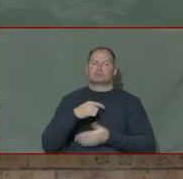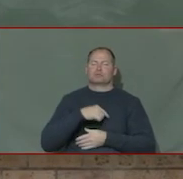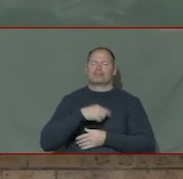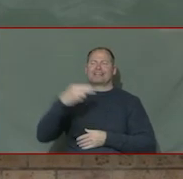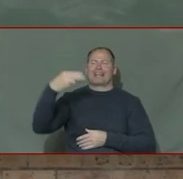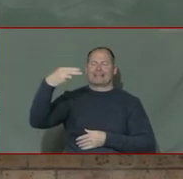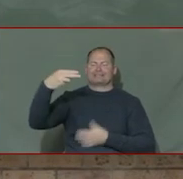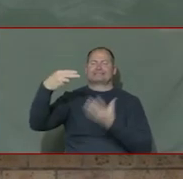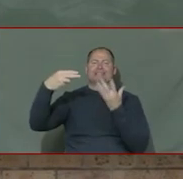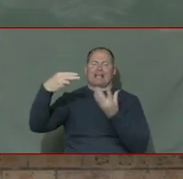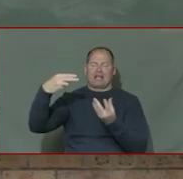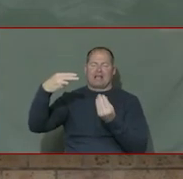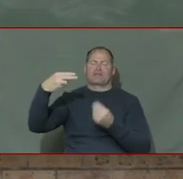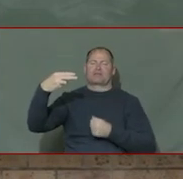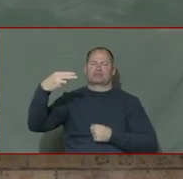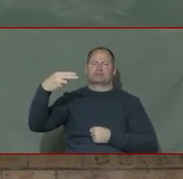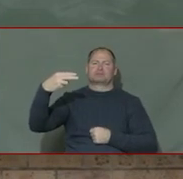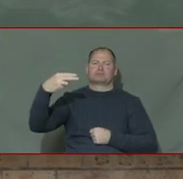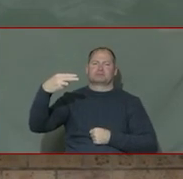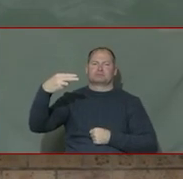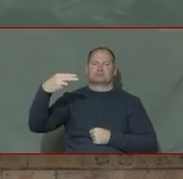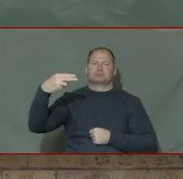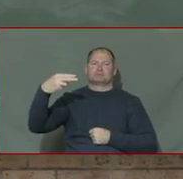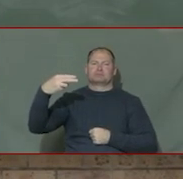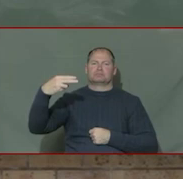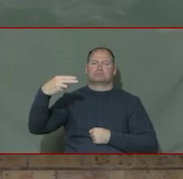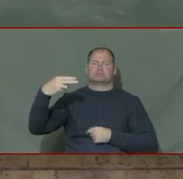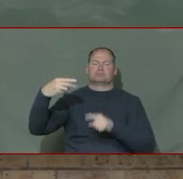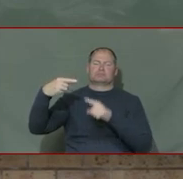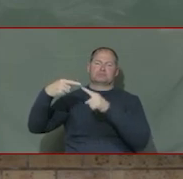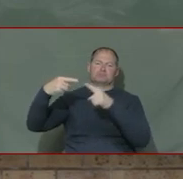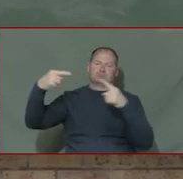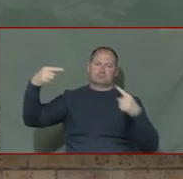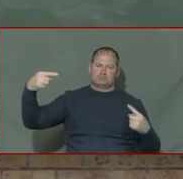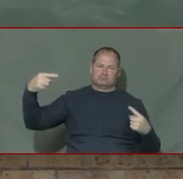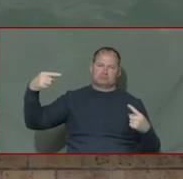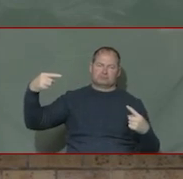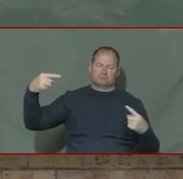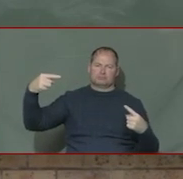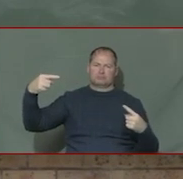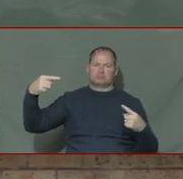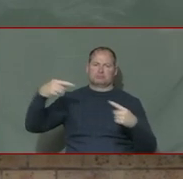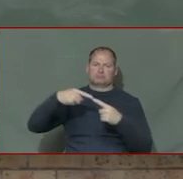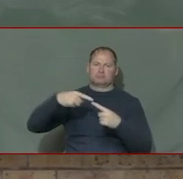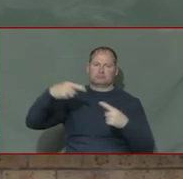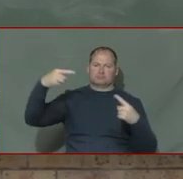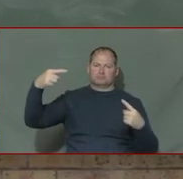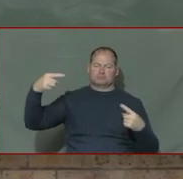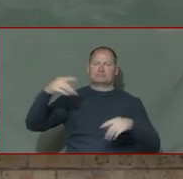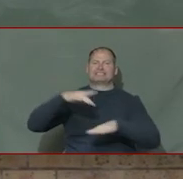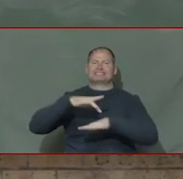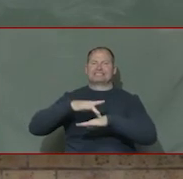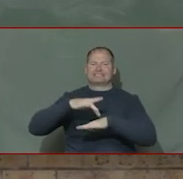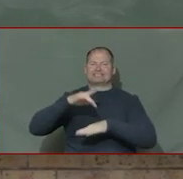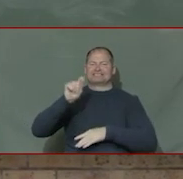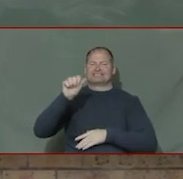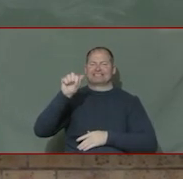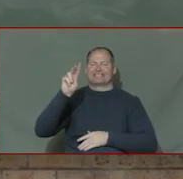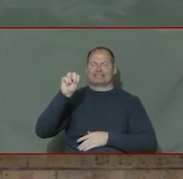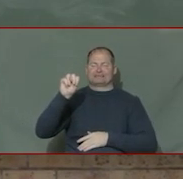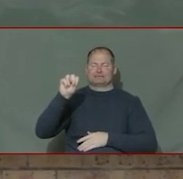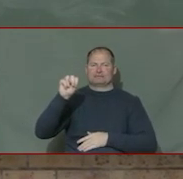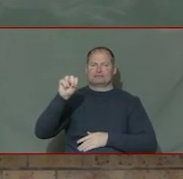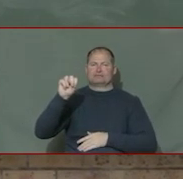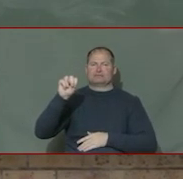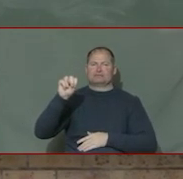the opposite side. We are given this here is the adjacent. So opposite over adjacent is tan. So the tan